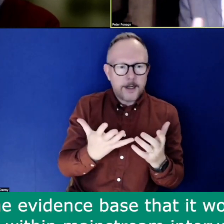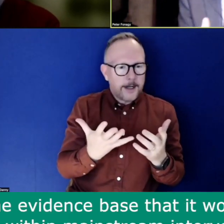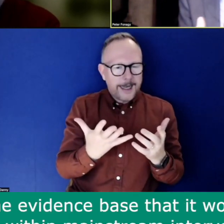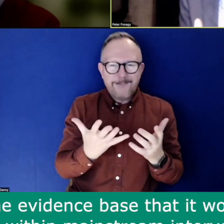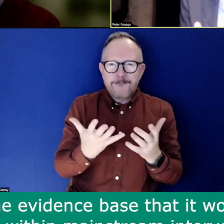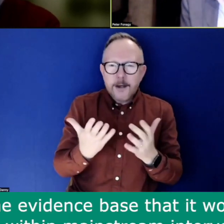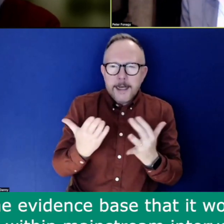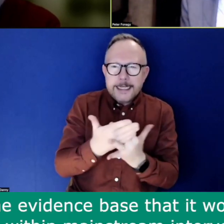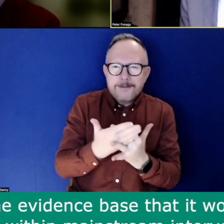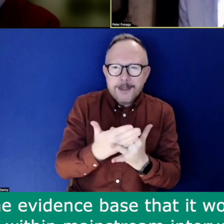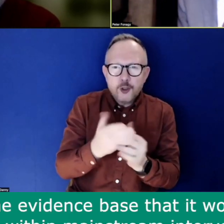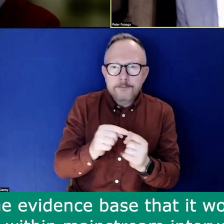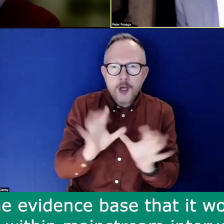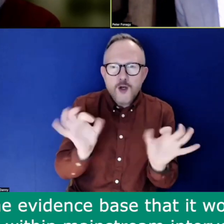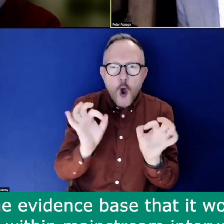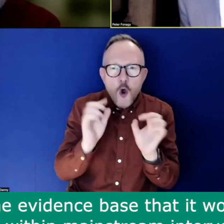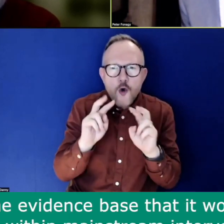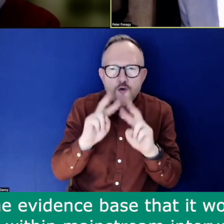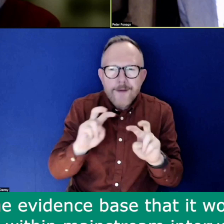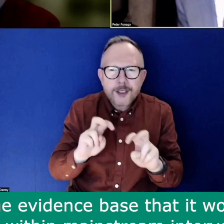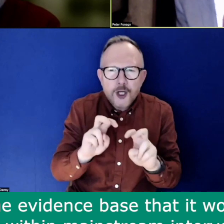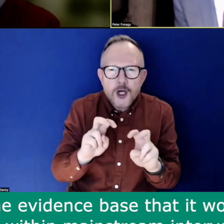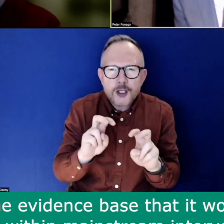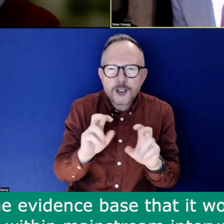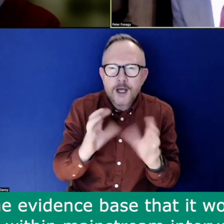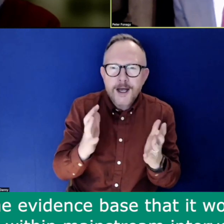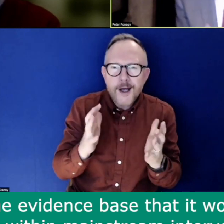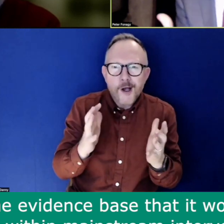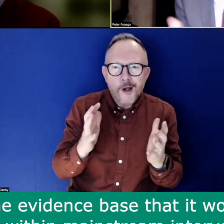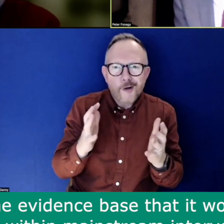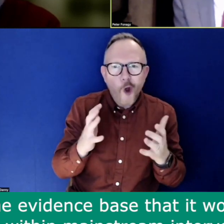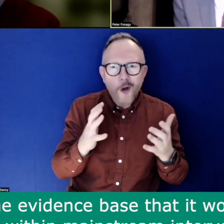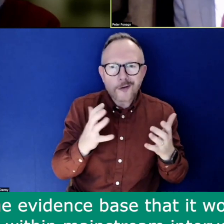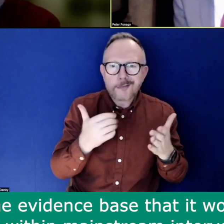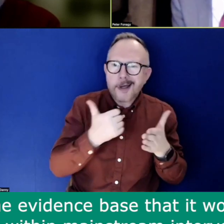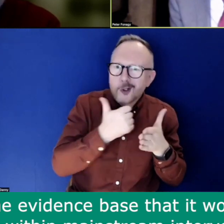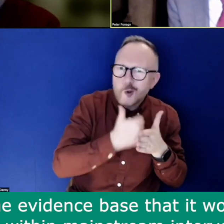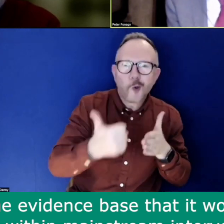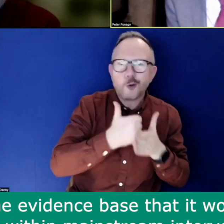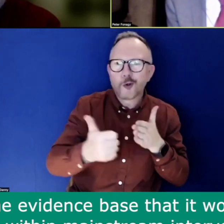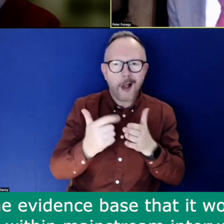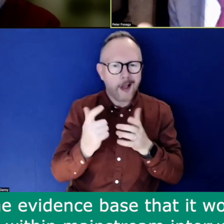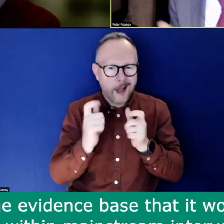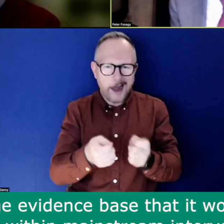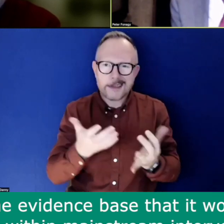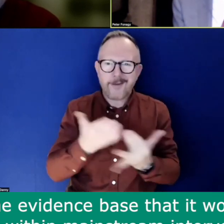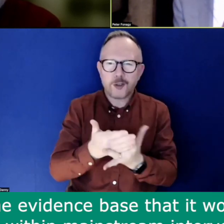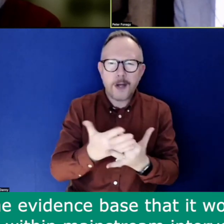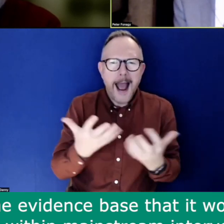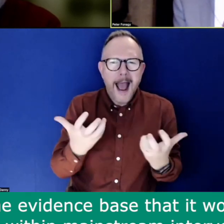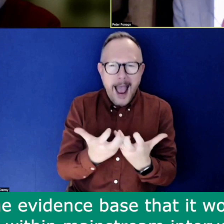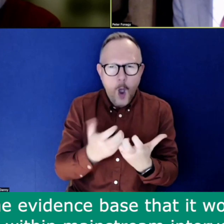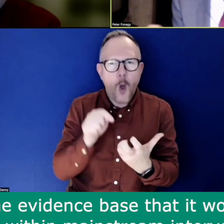that acquire the evidence base that it would need in order to be adopted